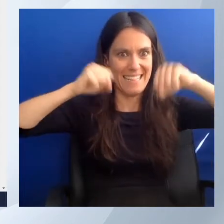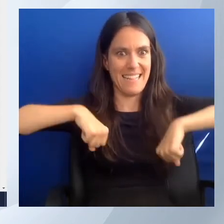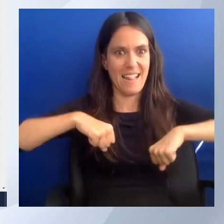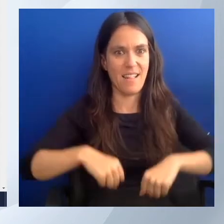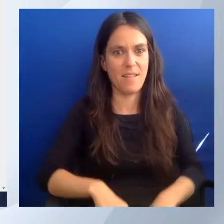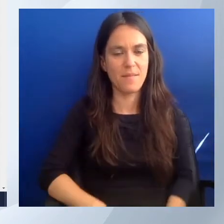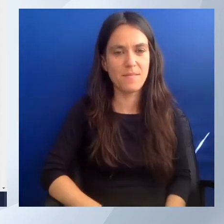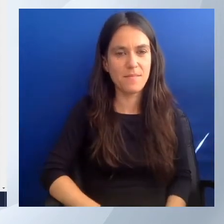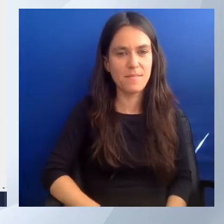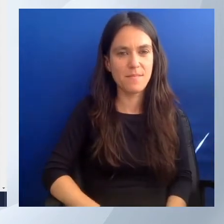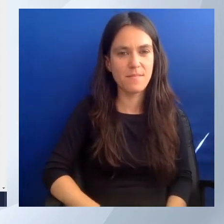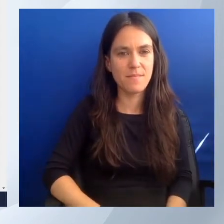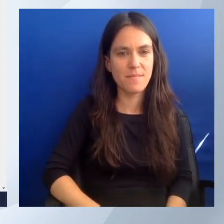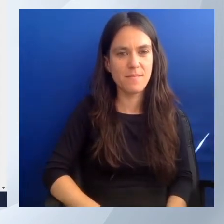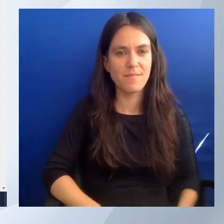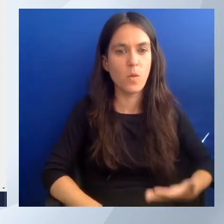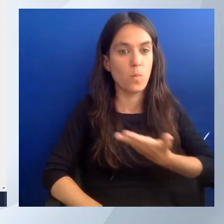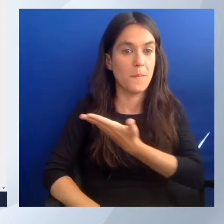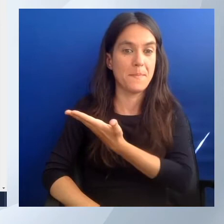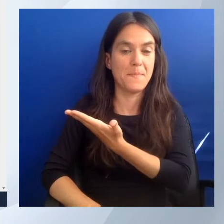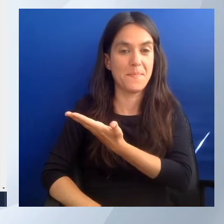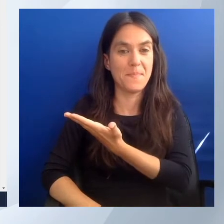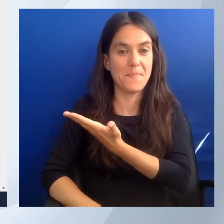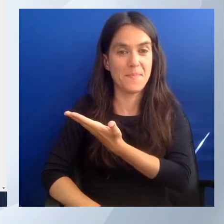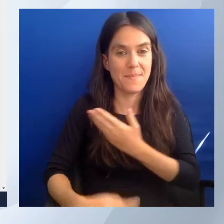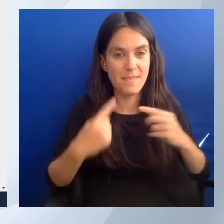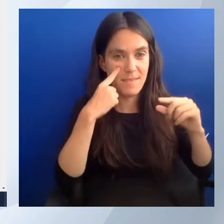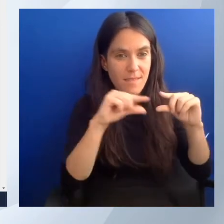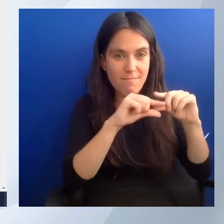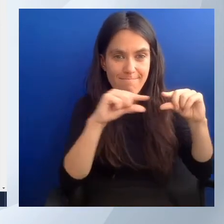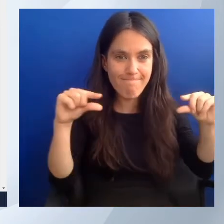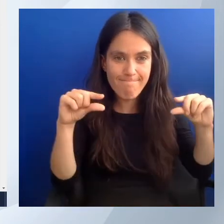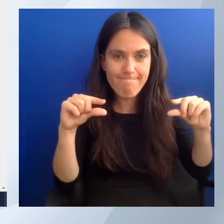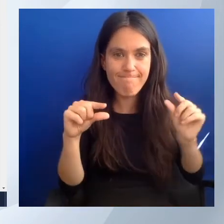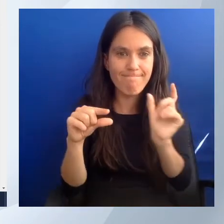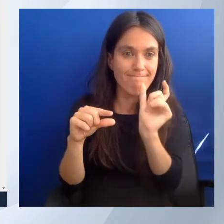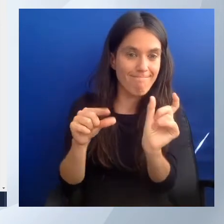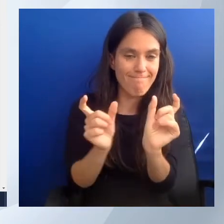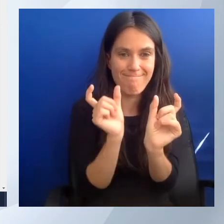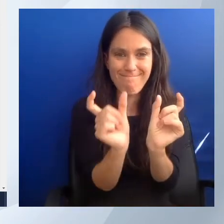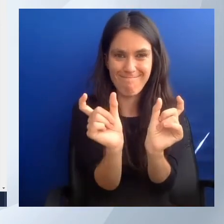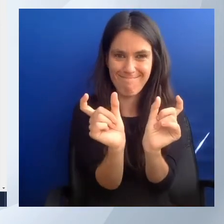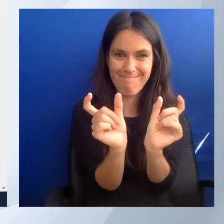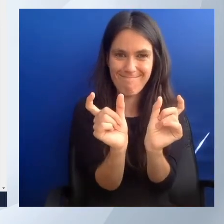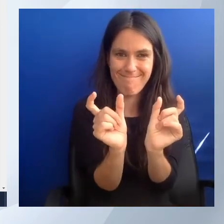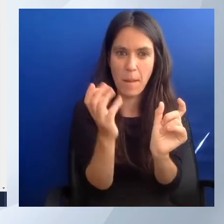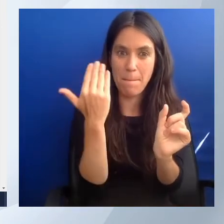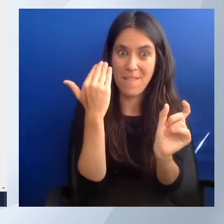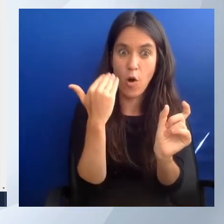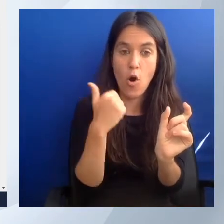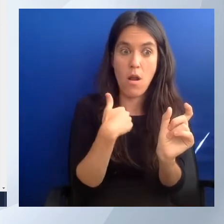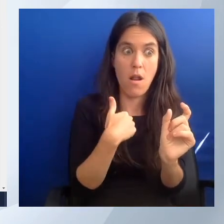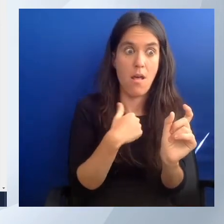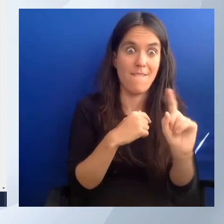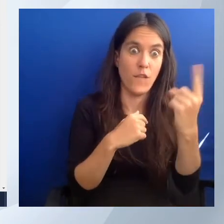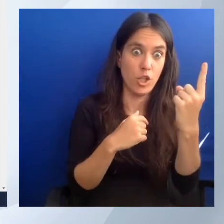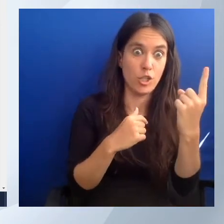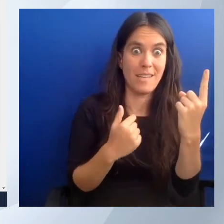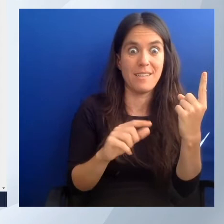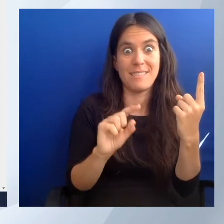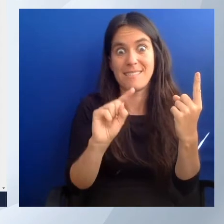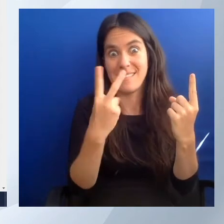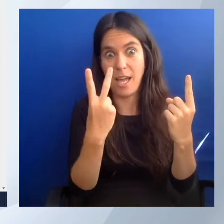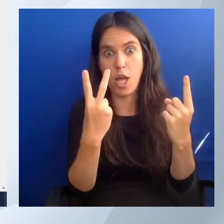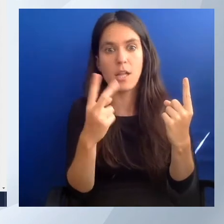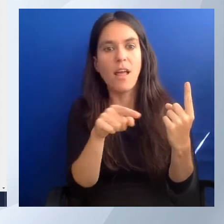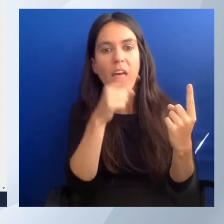put in my training samples and the expected outcome, and a set of sensitive features that I want to look at to